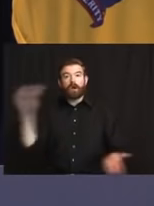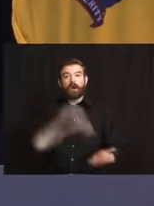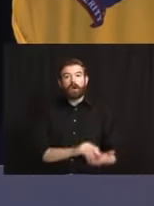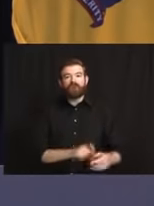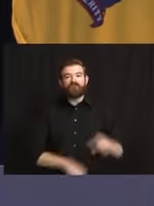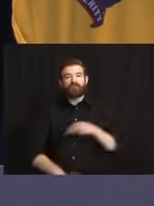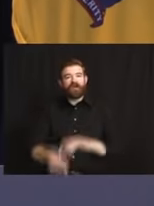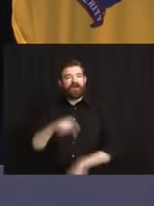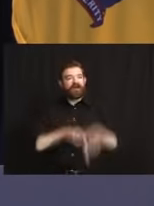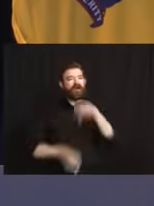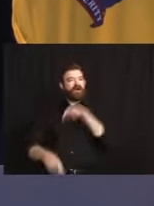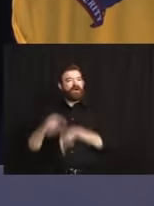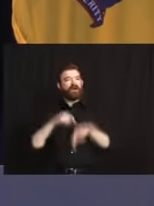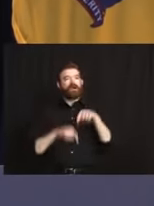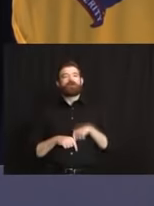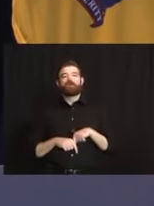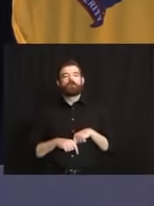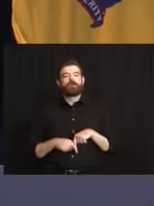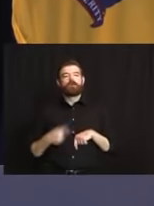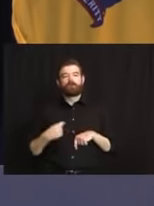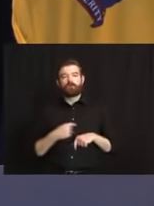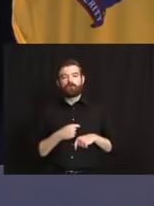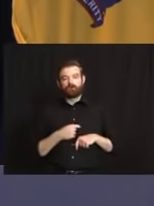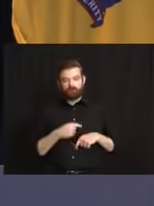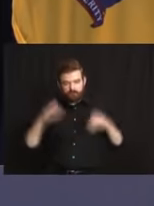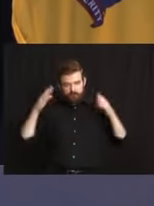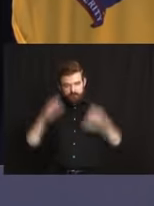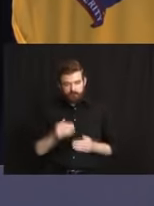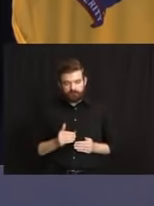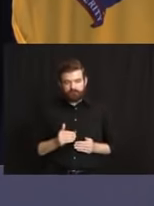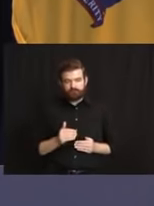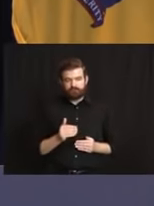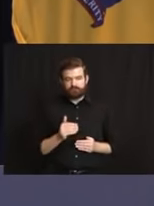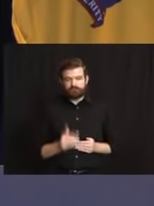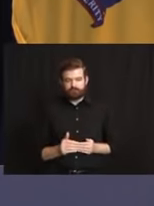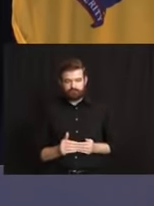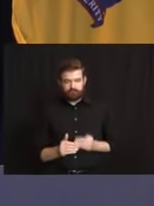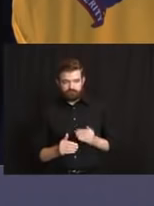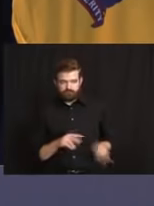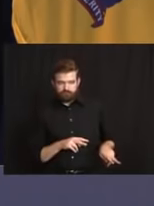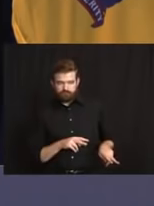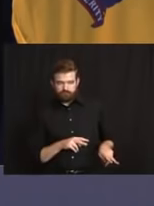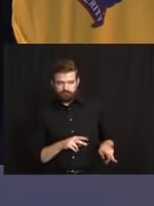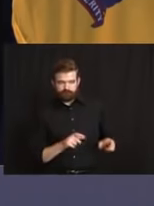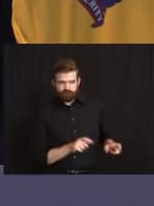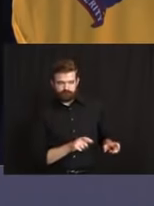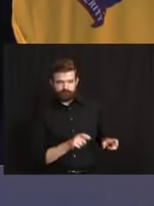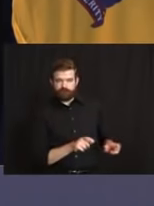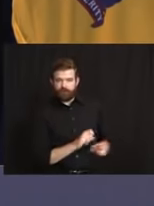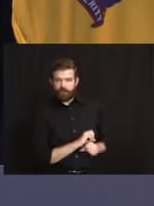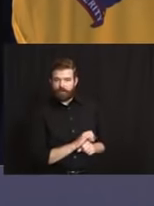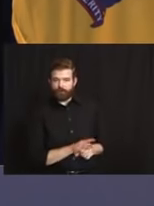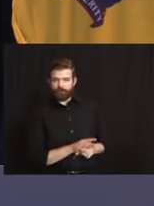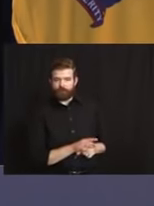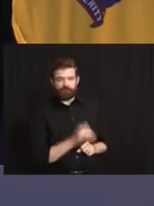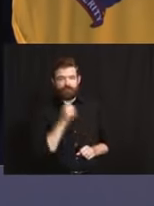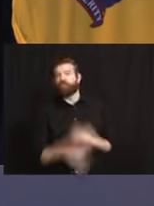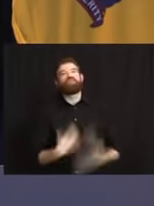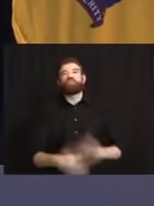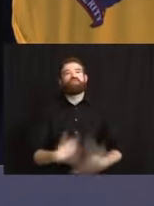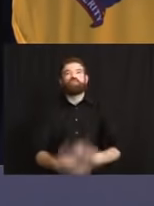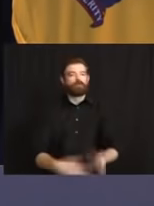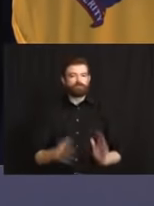this. And you heard I won't repeat the answer I gave to Dustin. So it's not a life sentence. If we continue